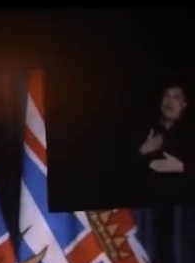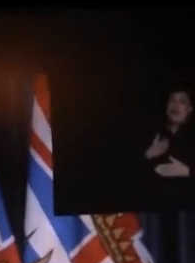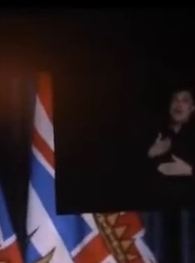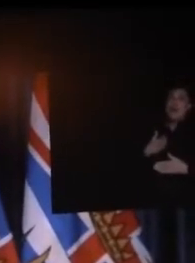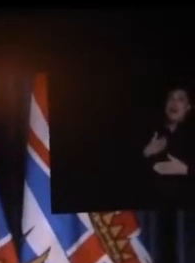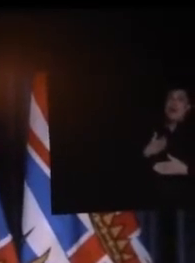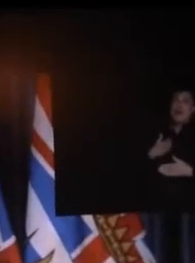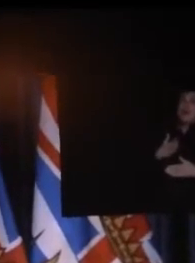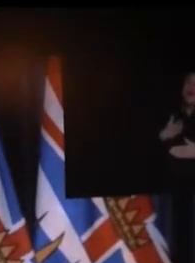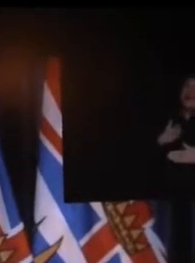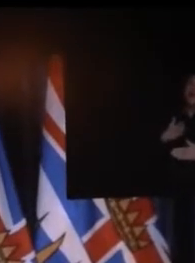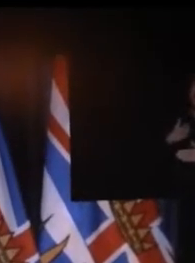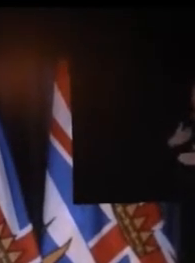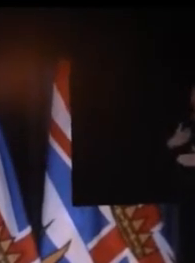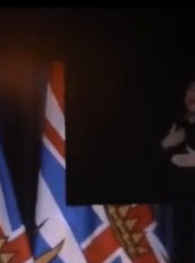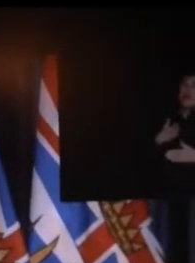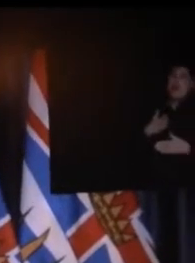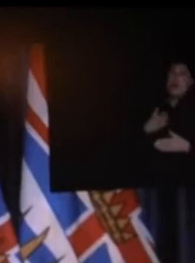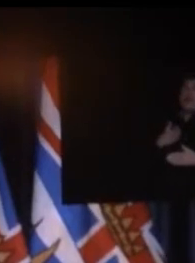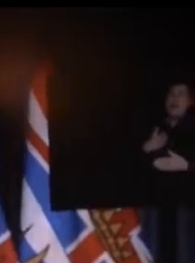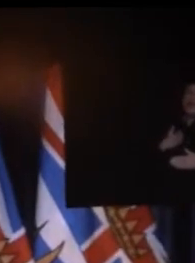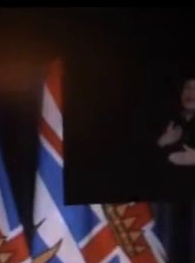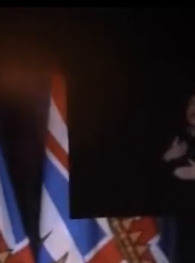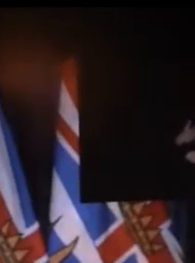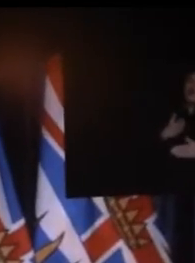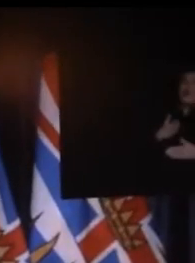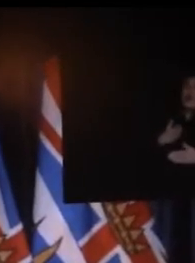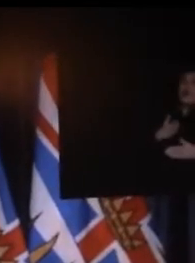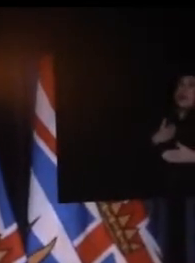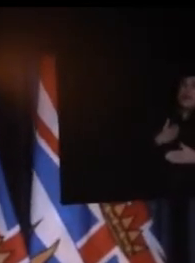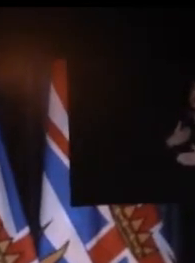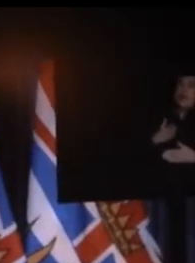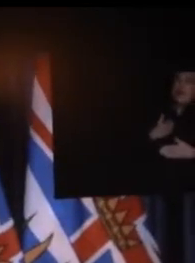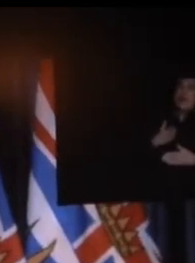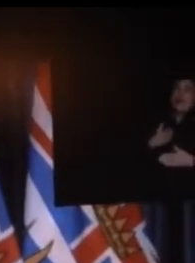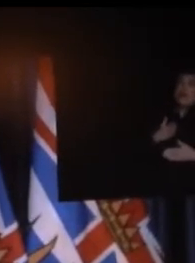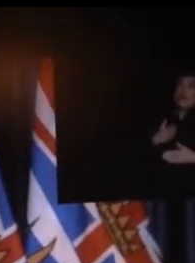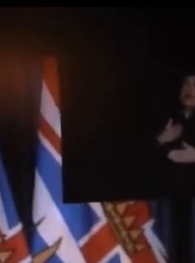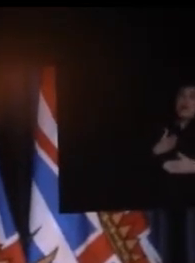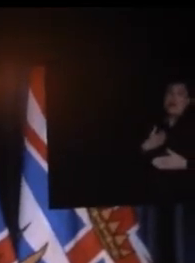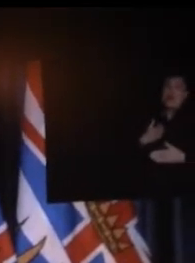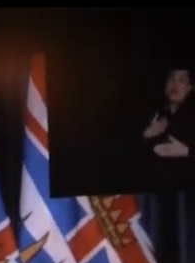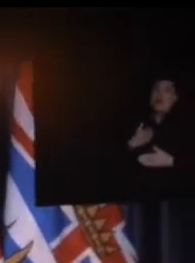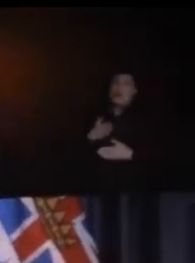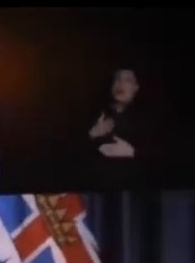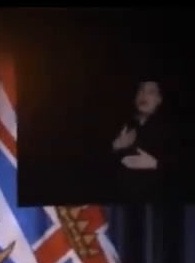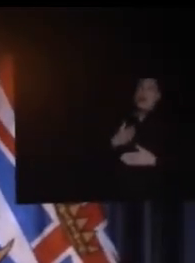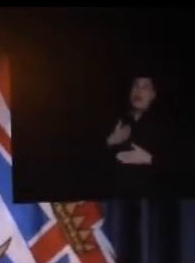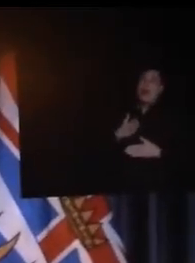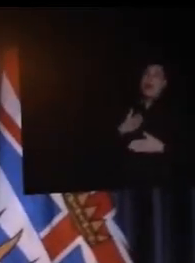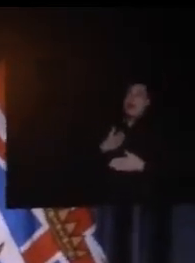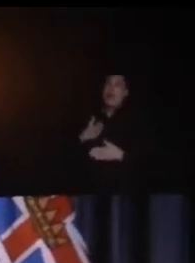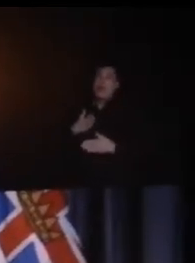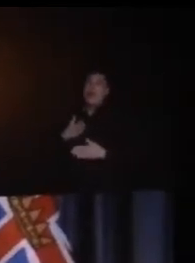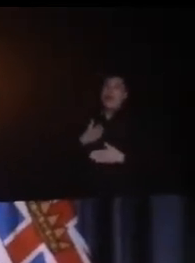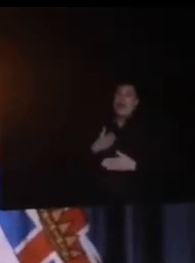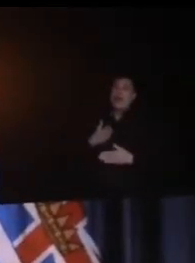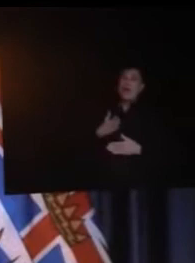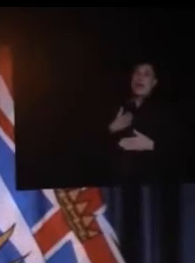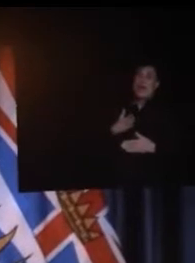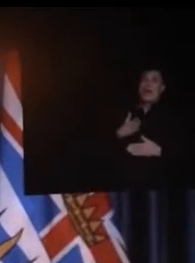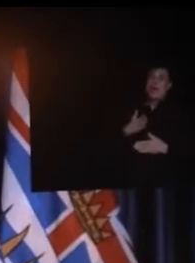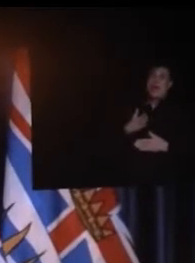family, who happened to be one of those more vulnerable British Columbians of